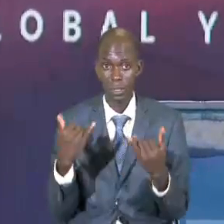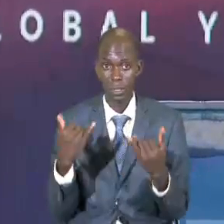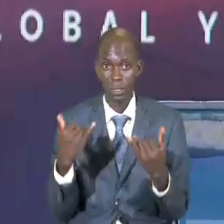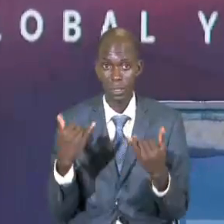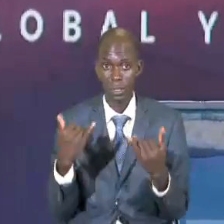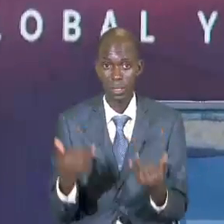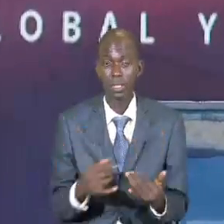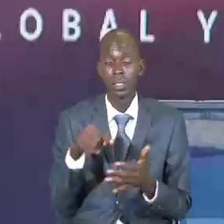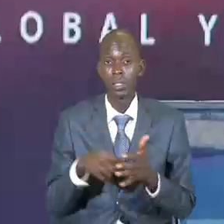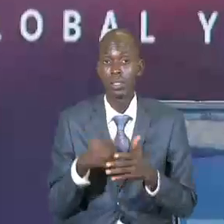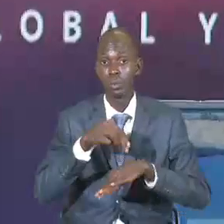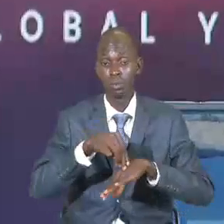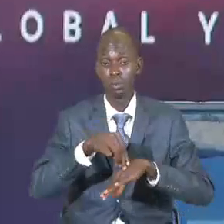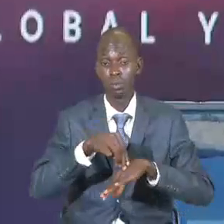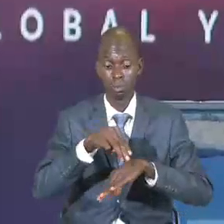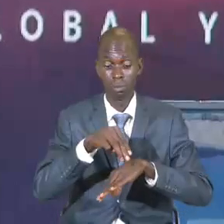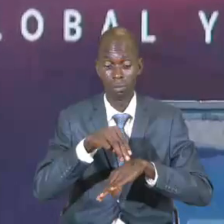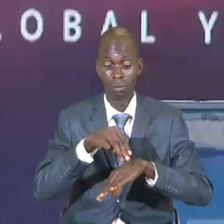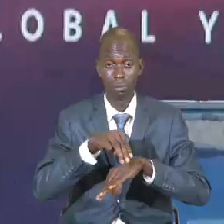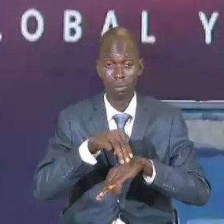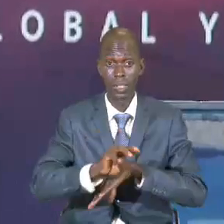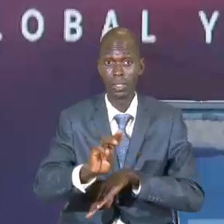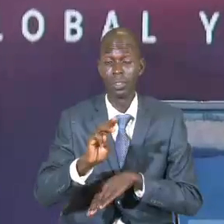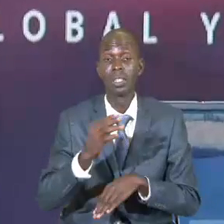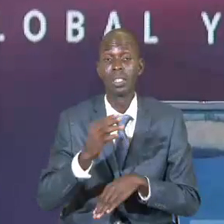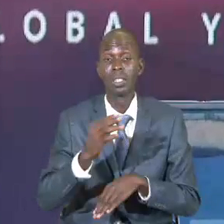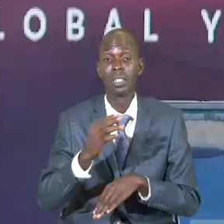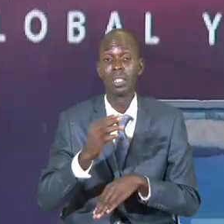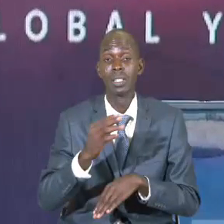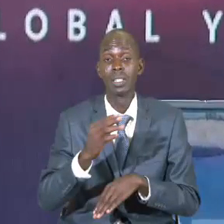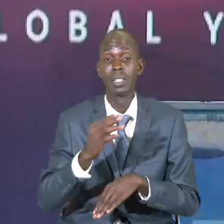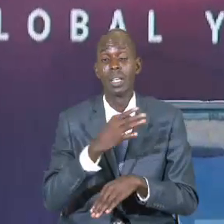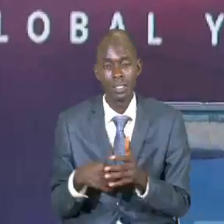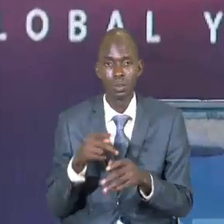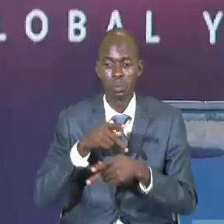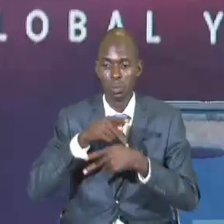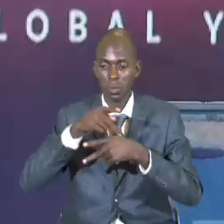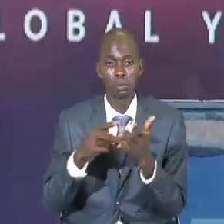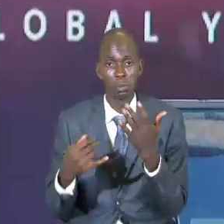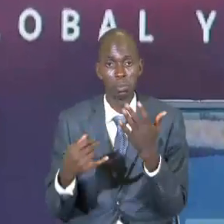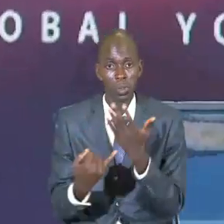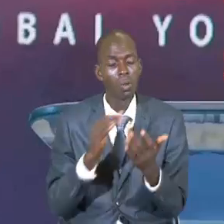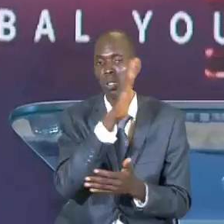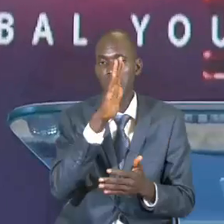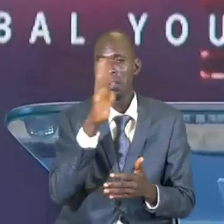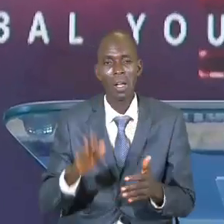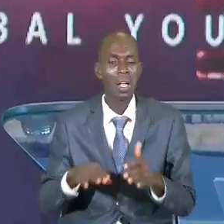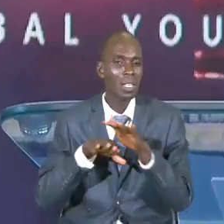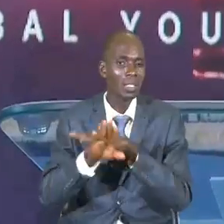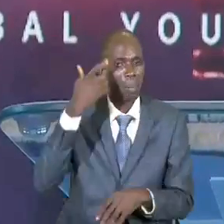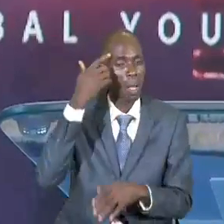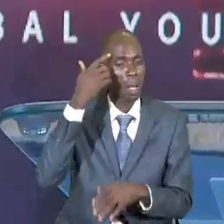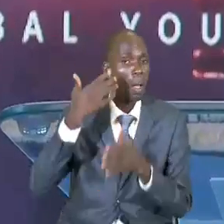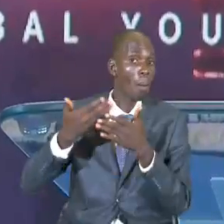this vision, and this project, it never entered my mind before. What you never thought of, the